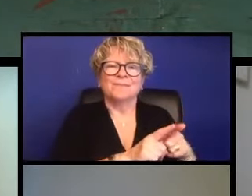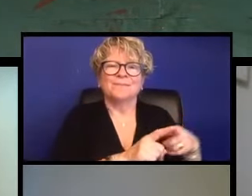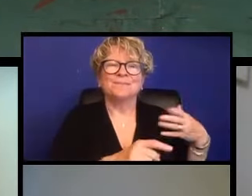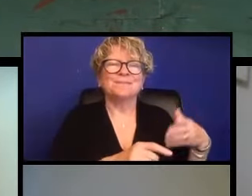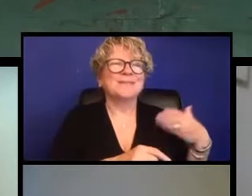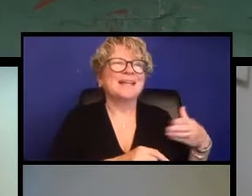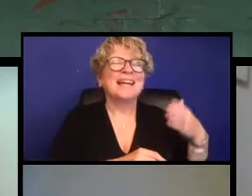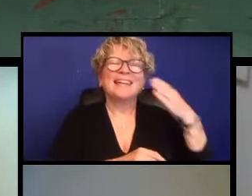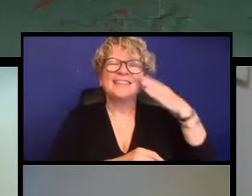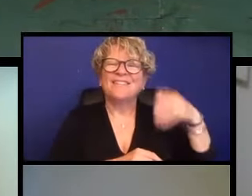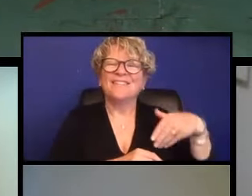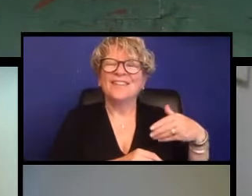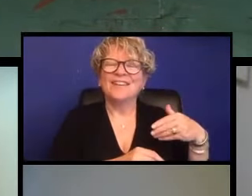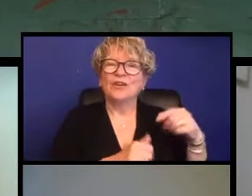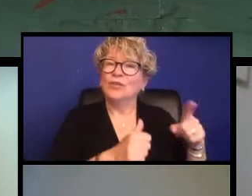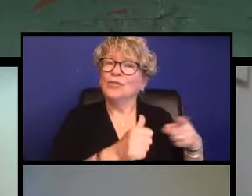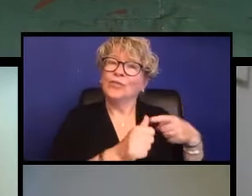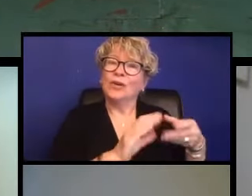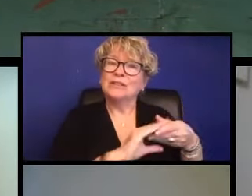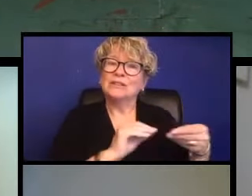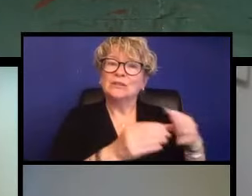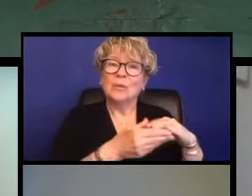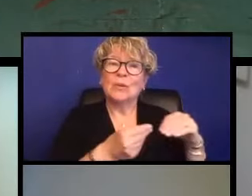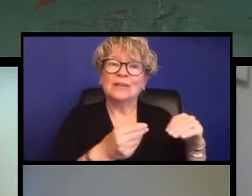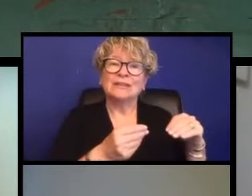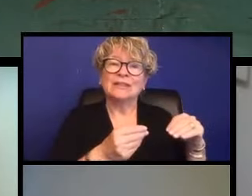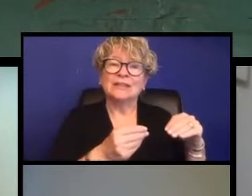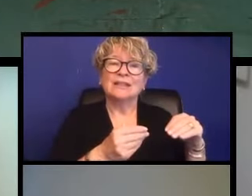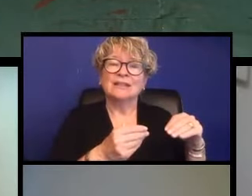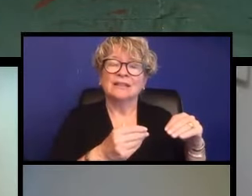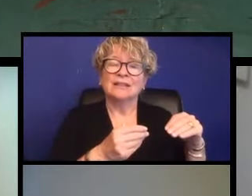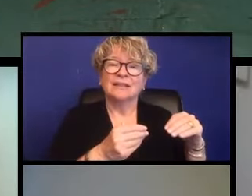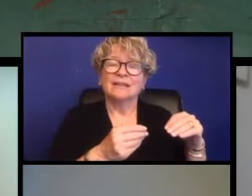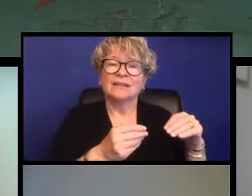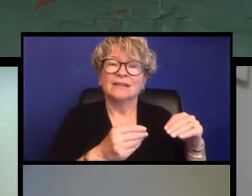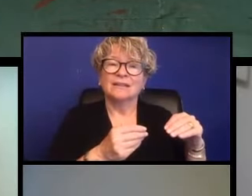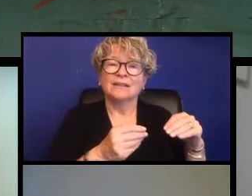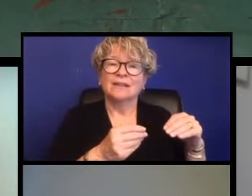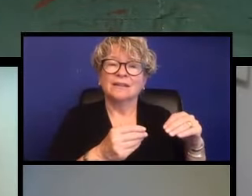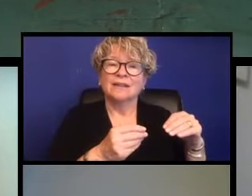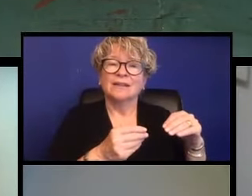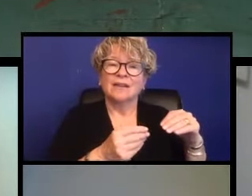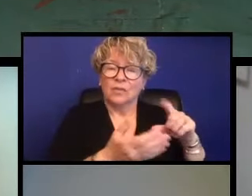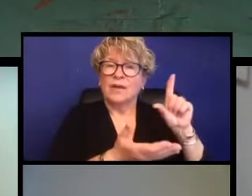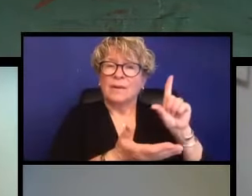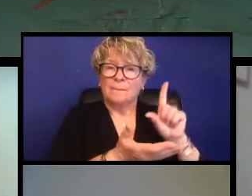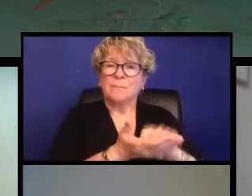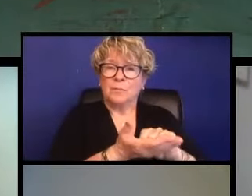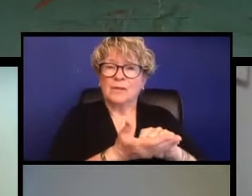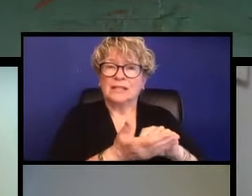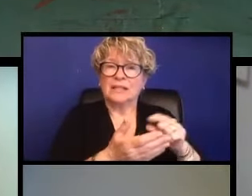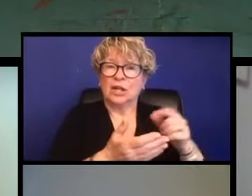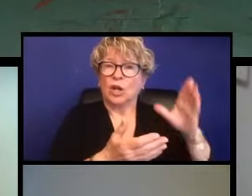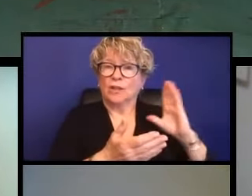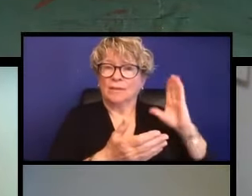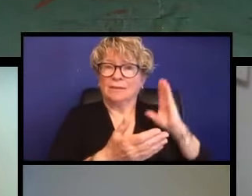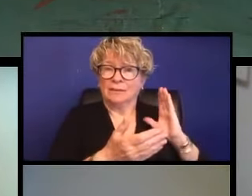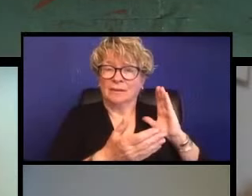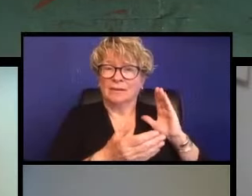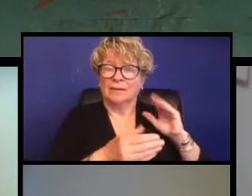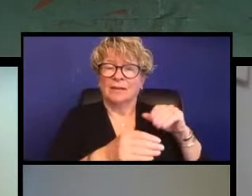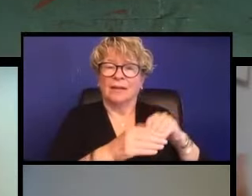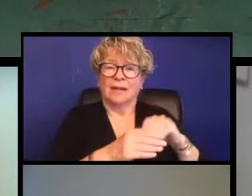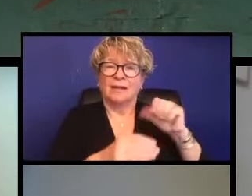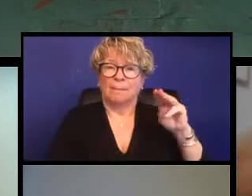just, you know, some of his first stories, which were in some of the earliest editions of Amenana, to just